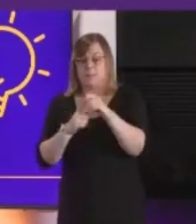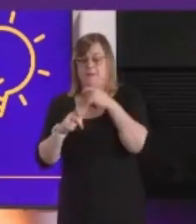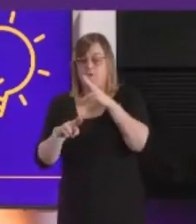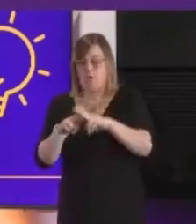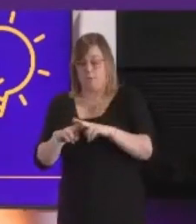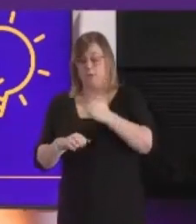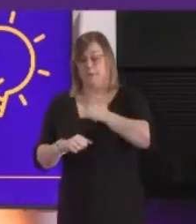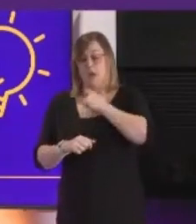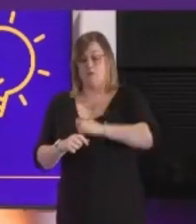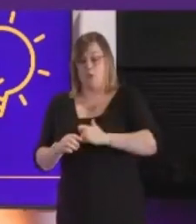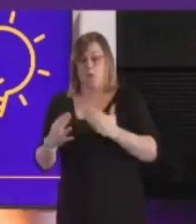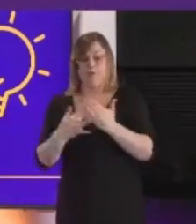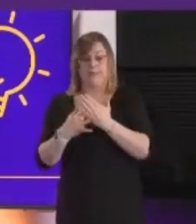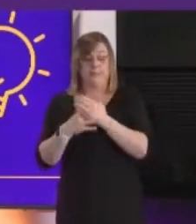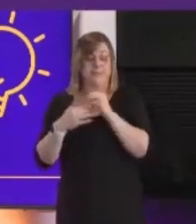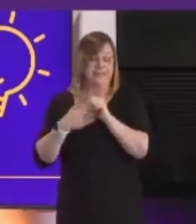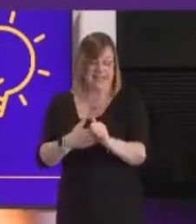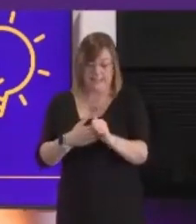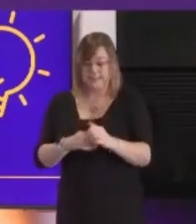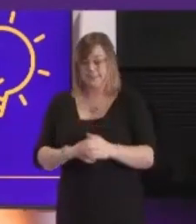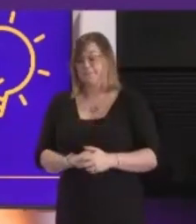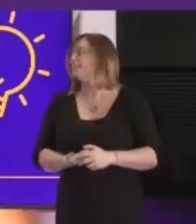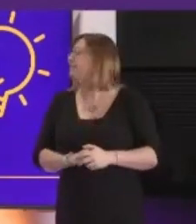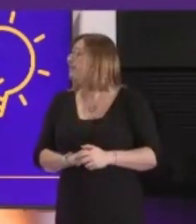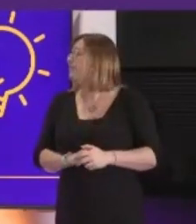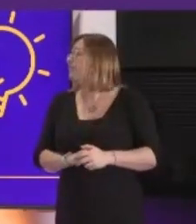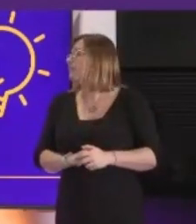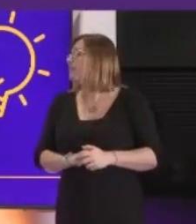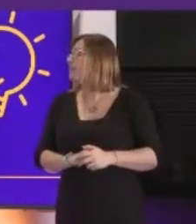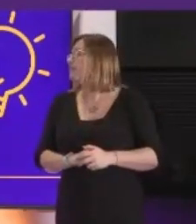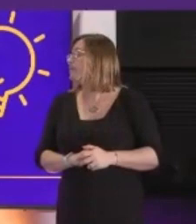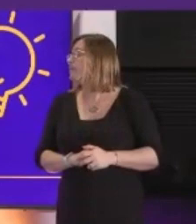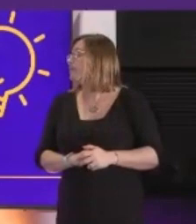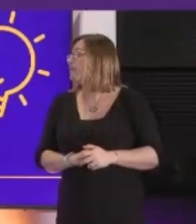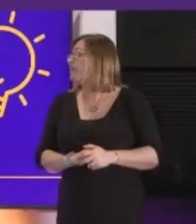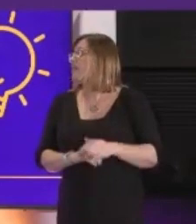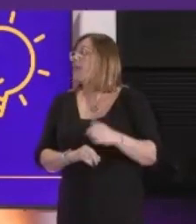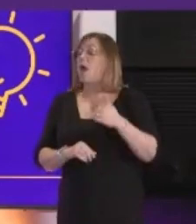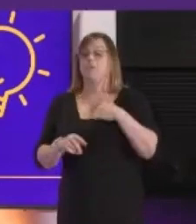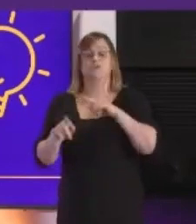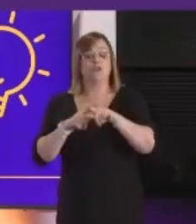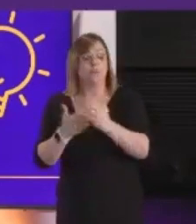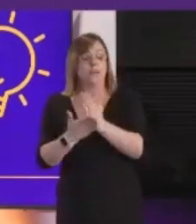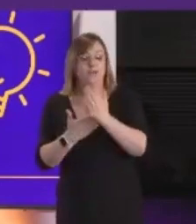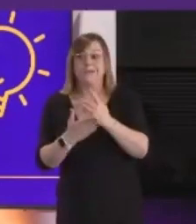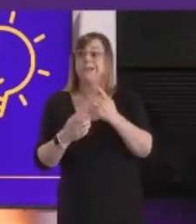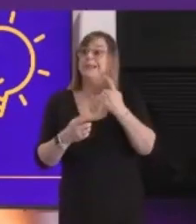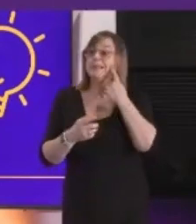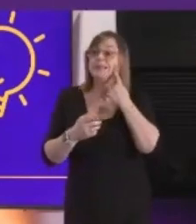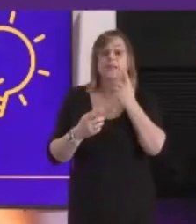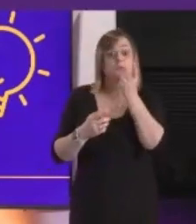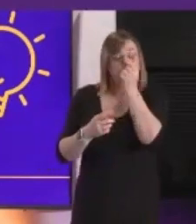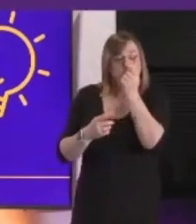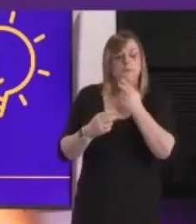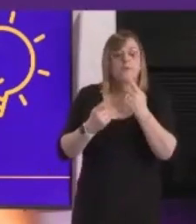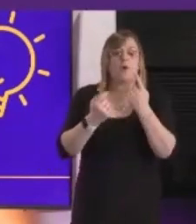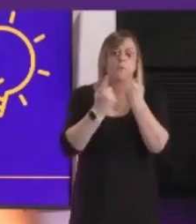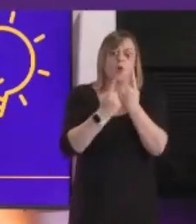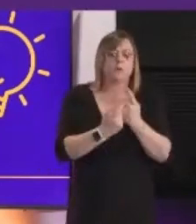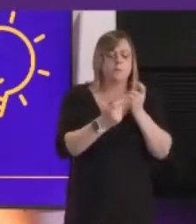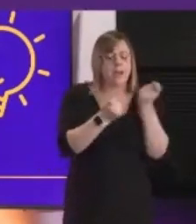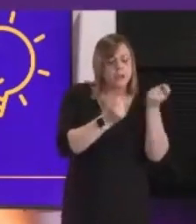my role there is accessibility lead. I effectively trying to make things as easy as possible for product managers,